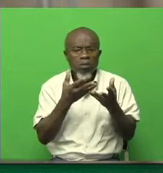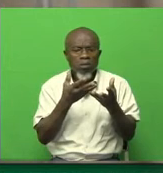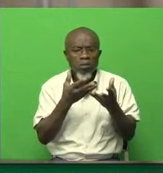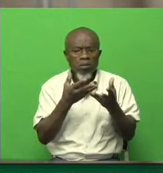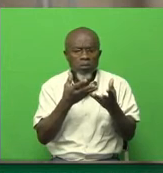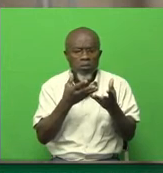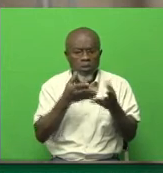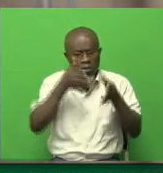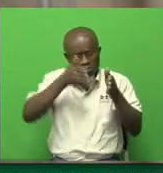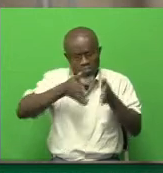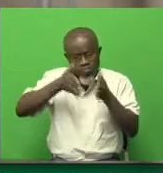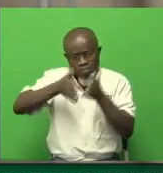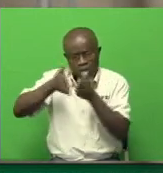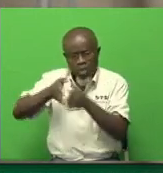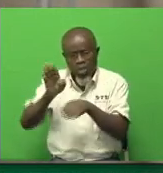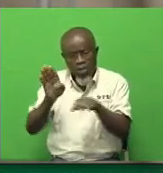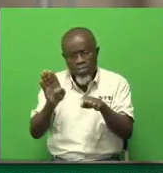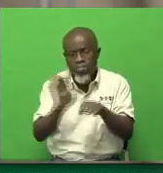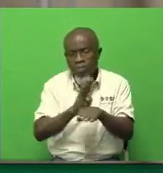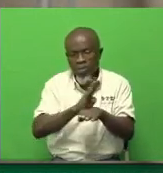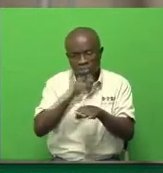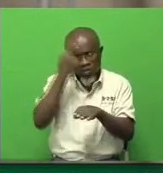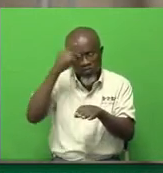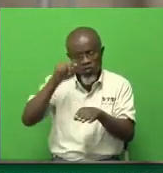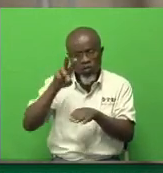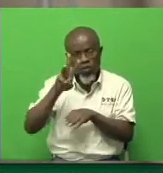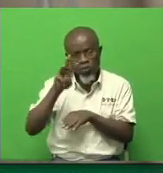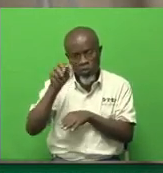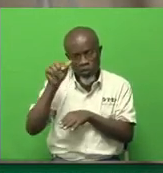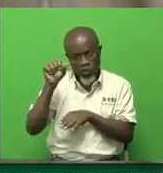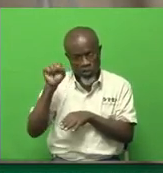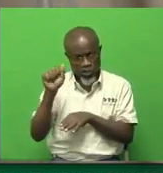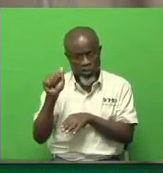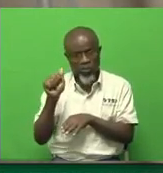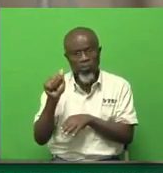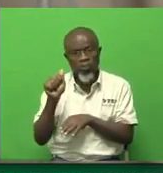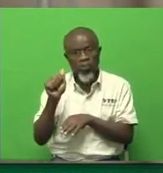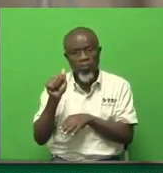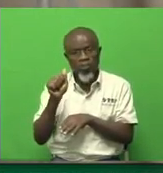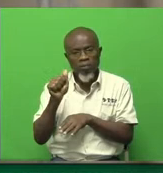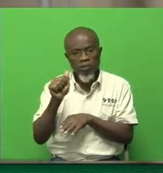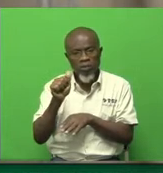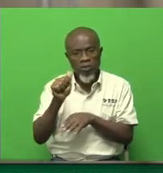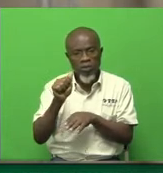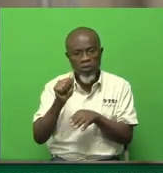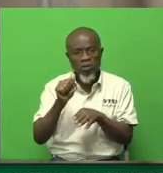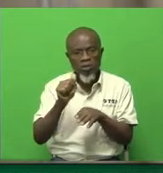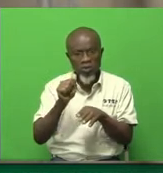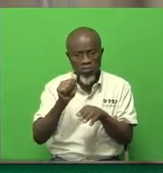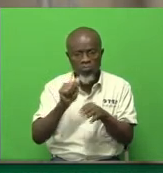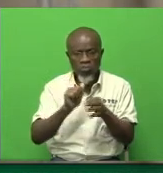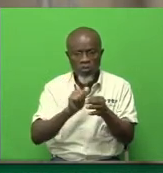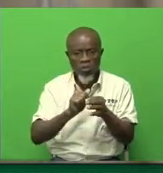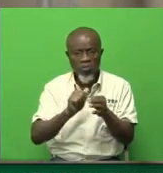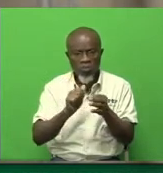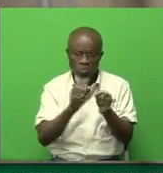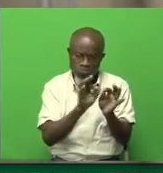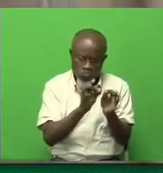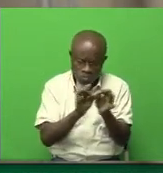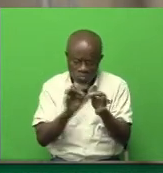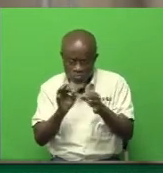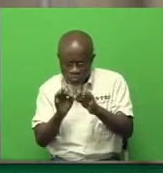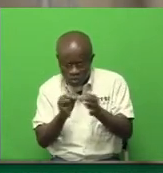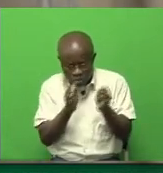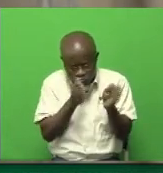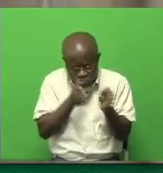for Wasa that was prepared with government policy to be sent to the